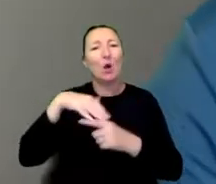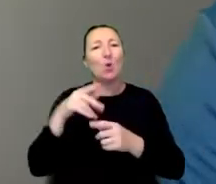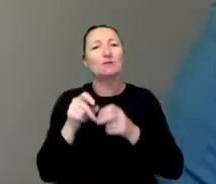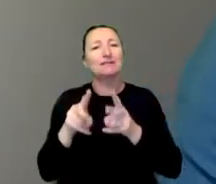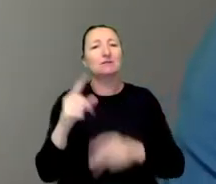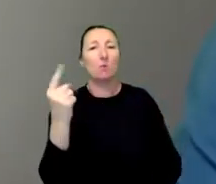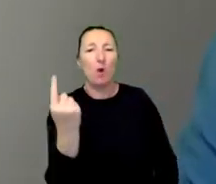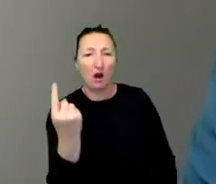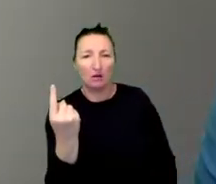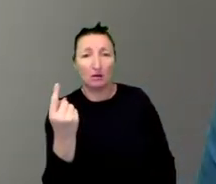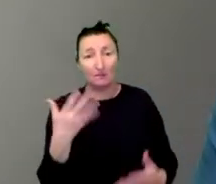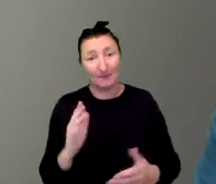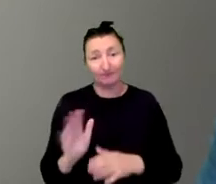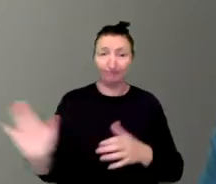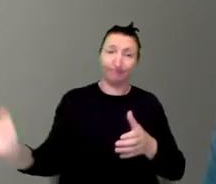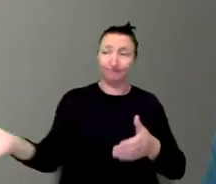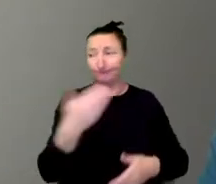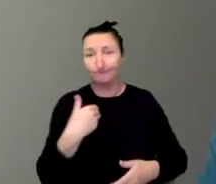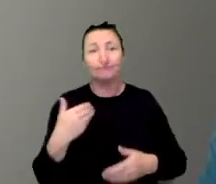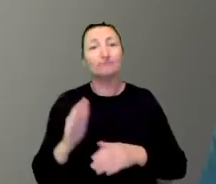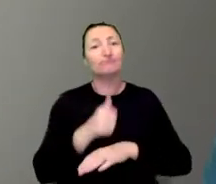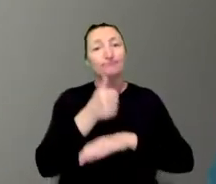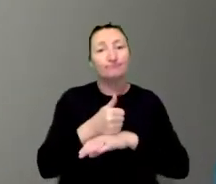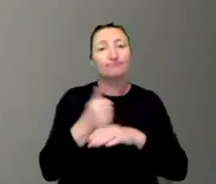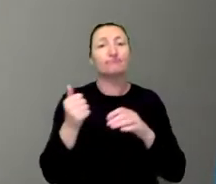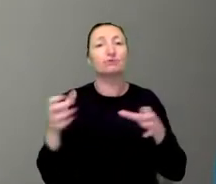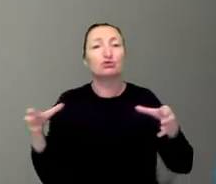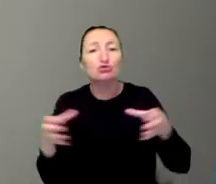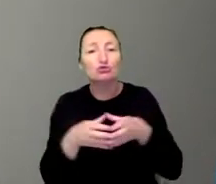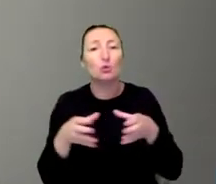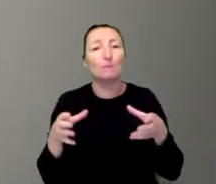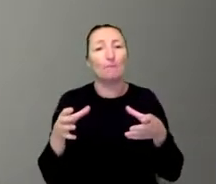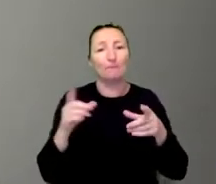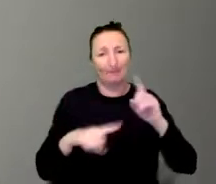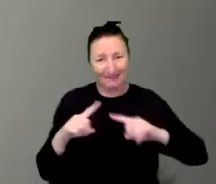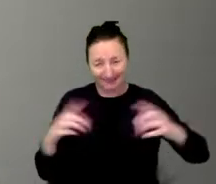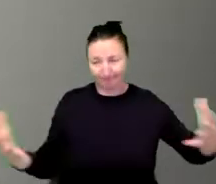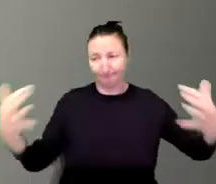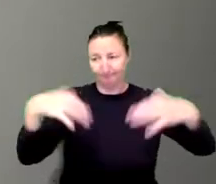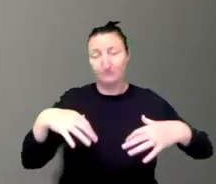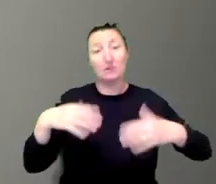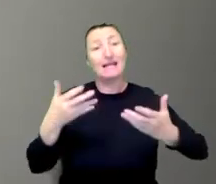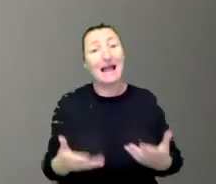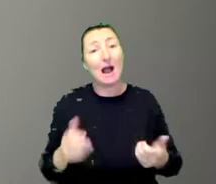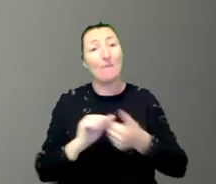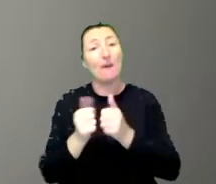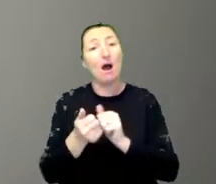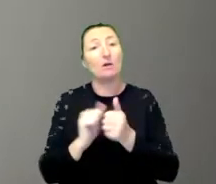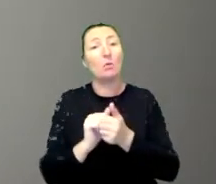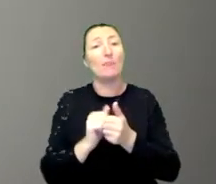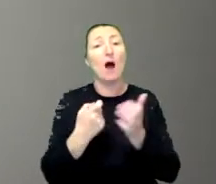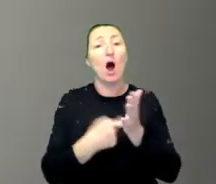Creative AI Lab meetup group at Trust. Since then, we've partnered on the R&D Labyrinths as a virtual format